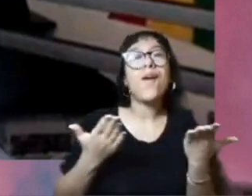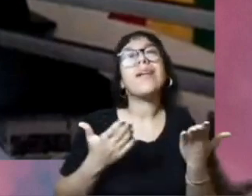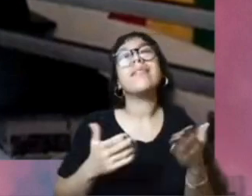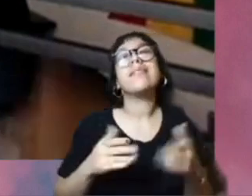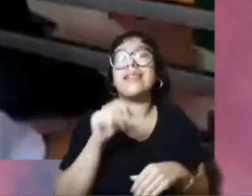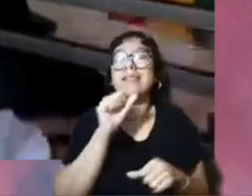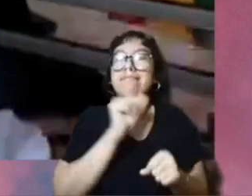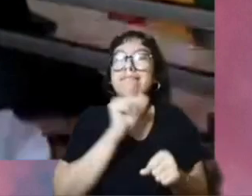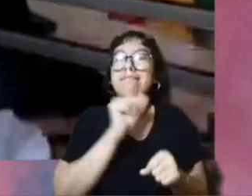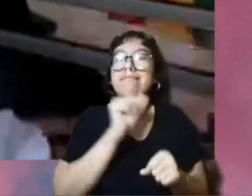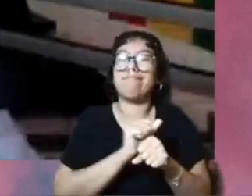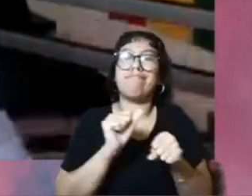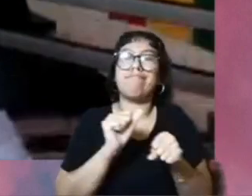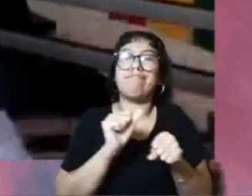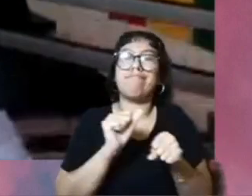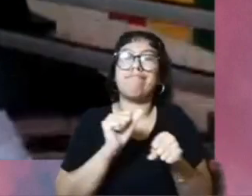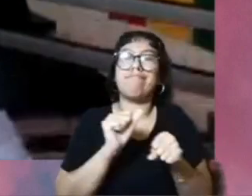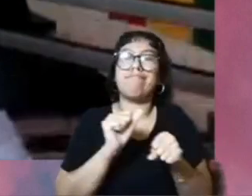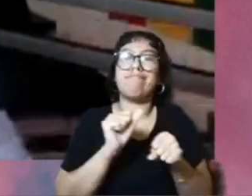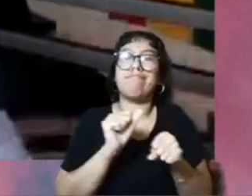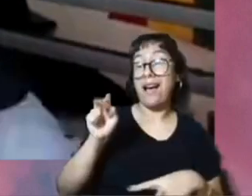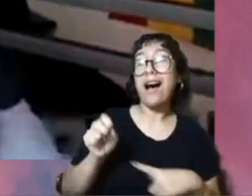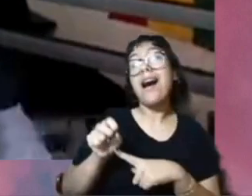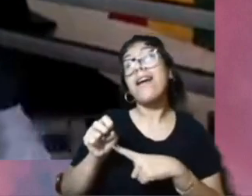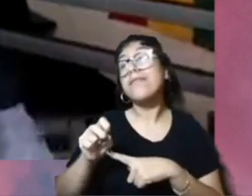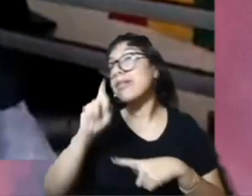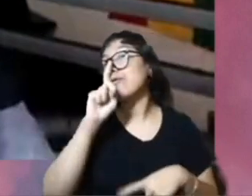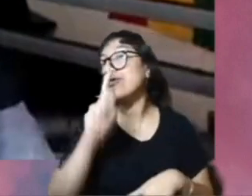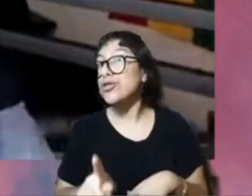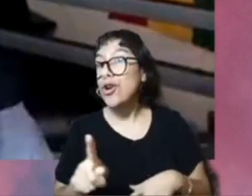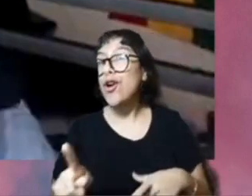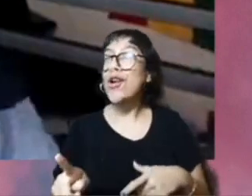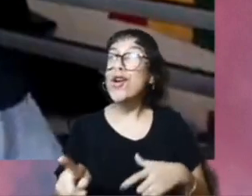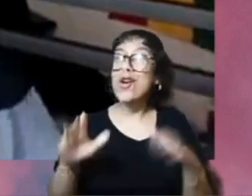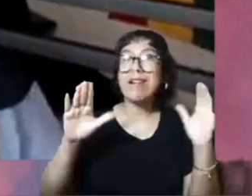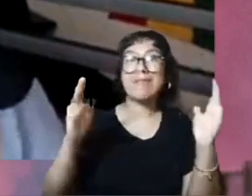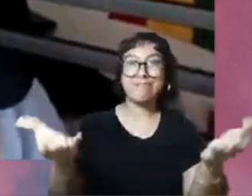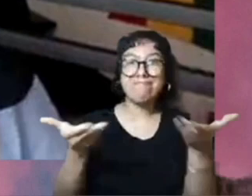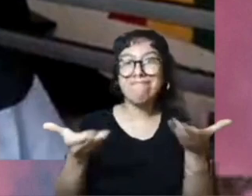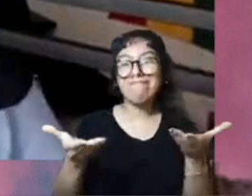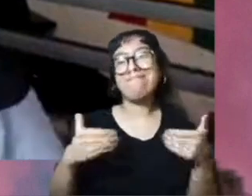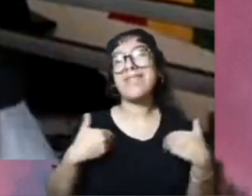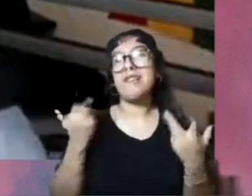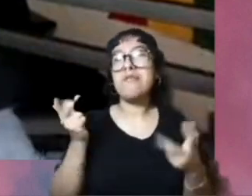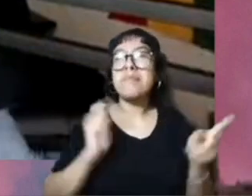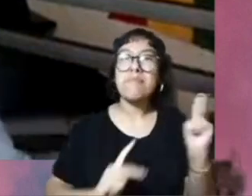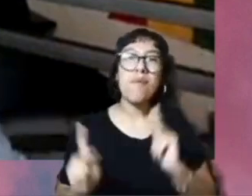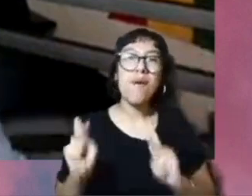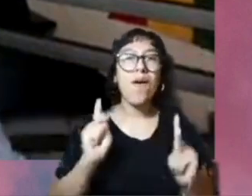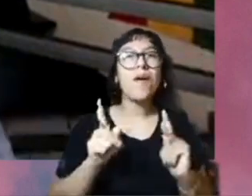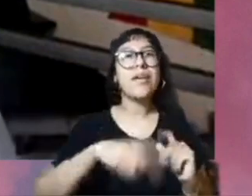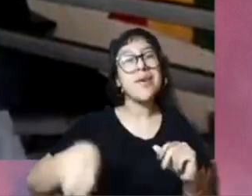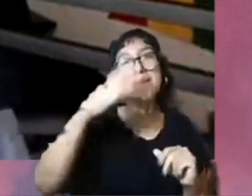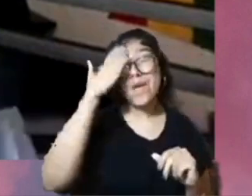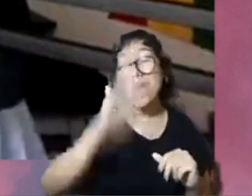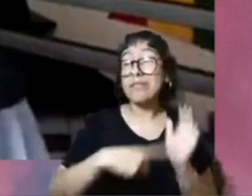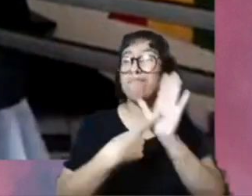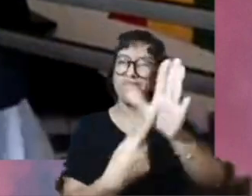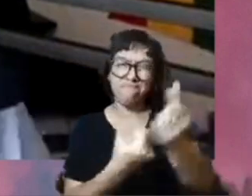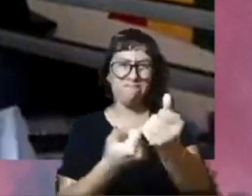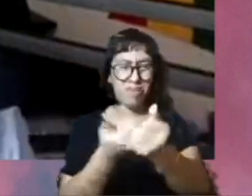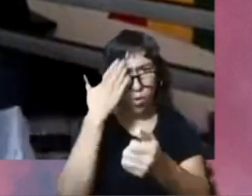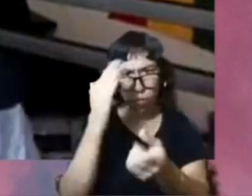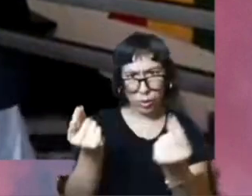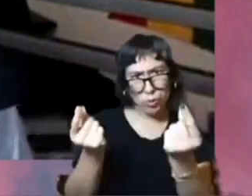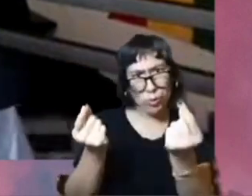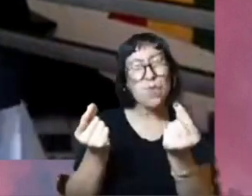of love. Speaking of love, I gotta make sure before I bring these young folks to the virtual stage that y'all know how to show these poets love, right?